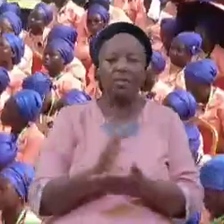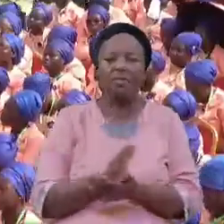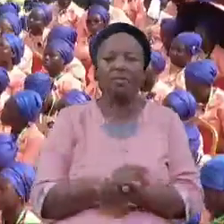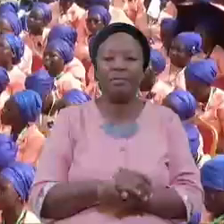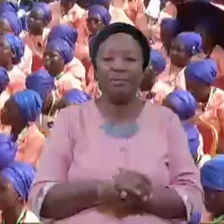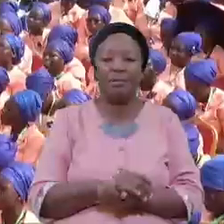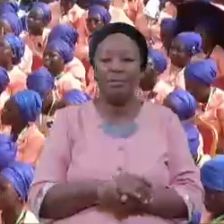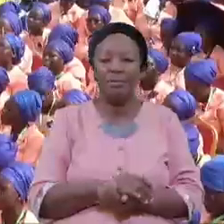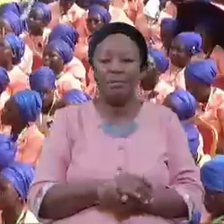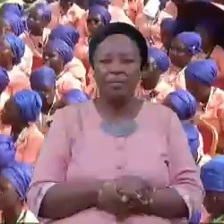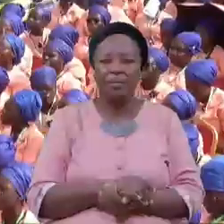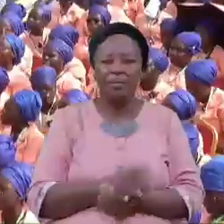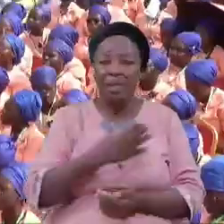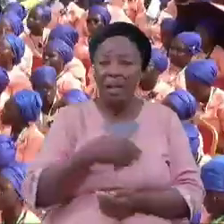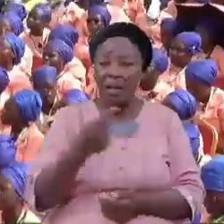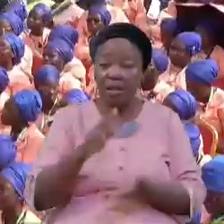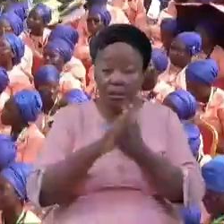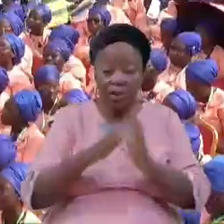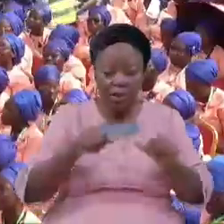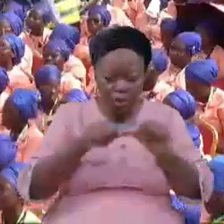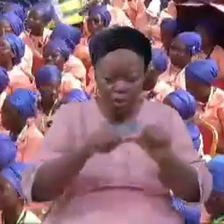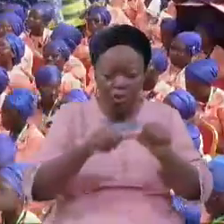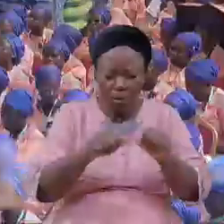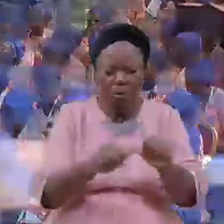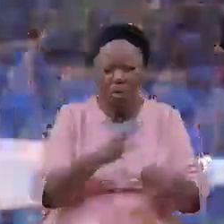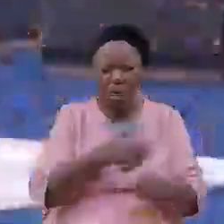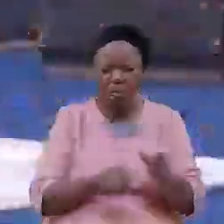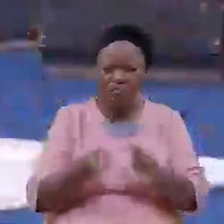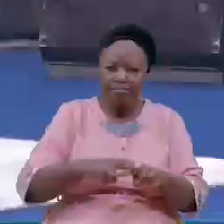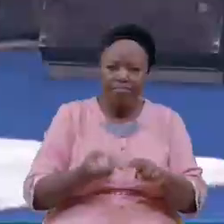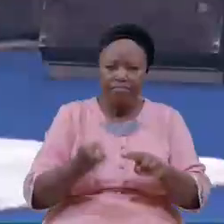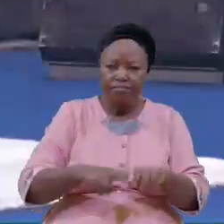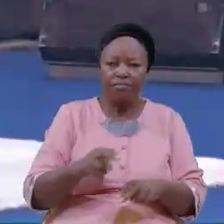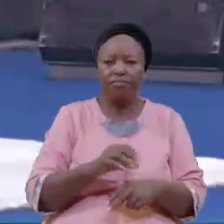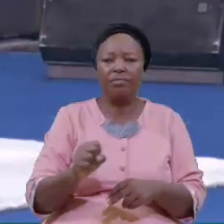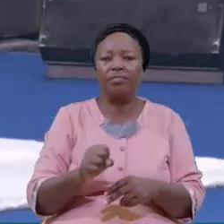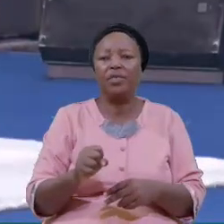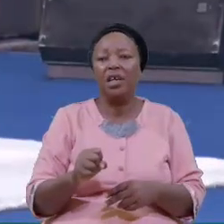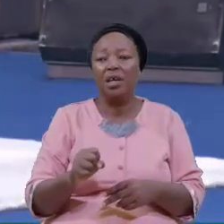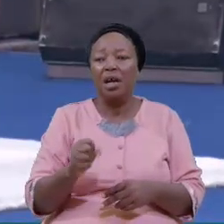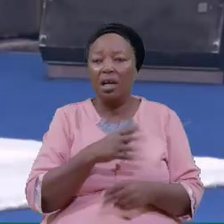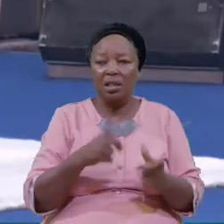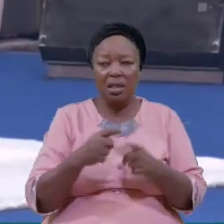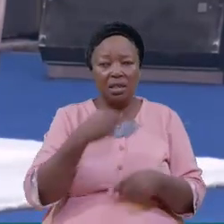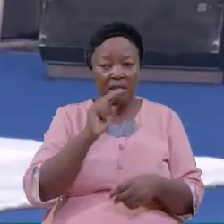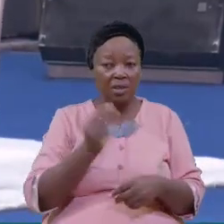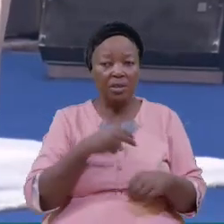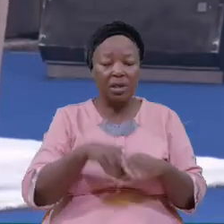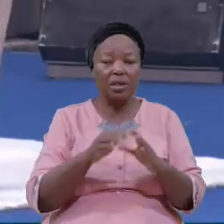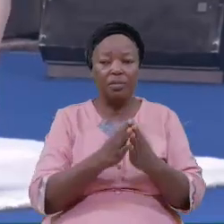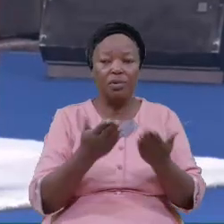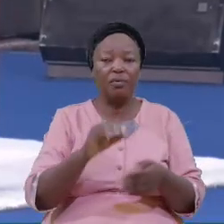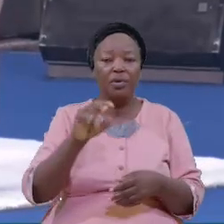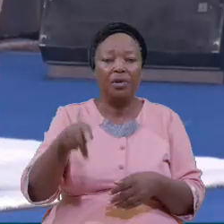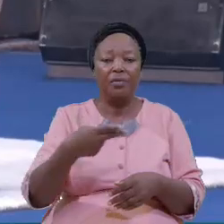And the peace continues and increases. It tells us in Philippians chapter 4, I'm reading